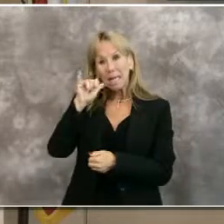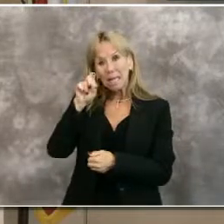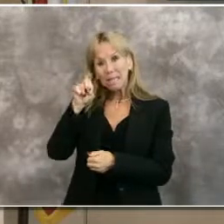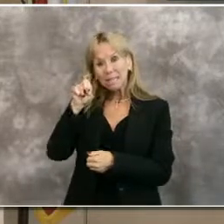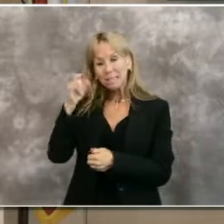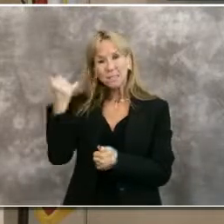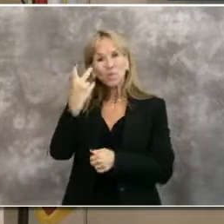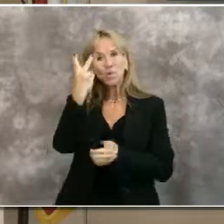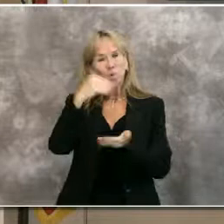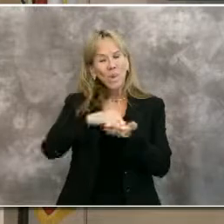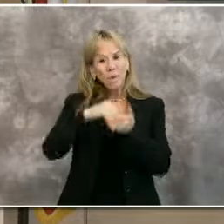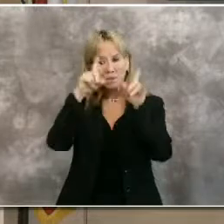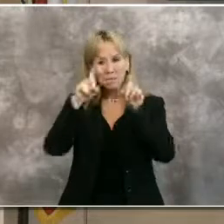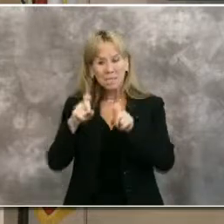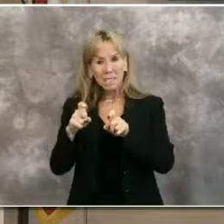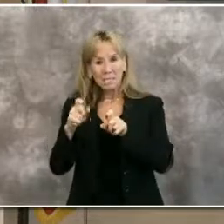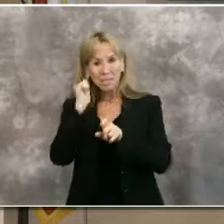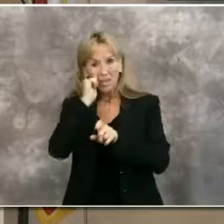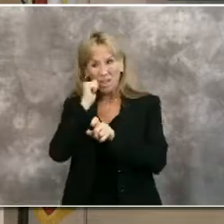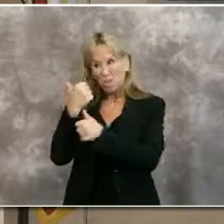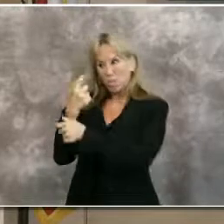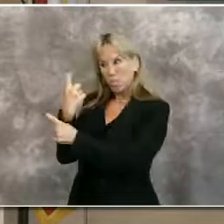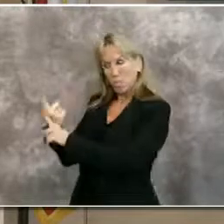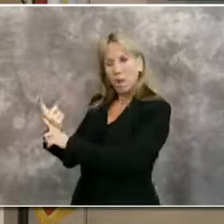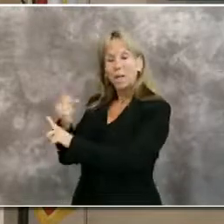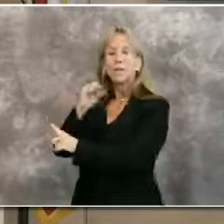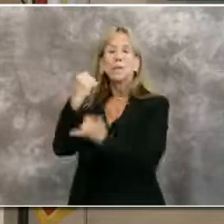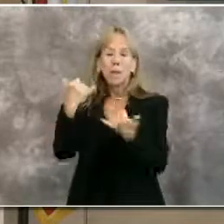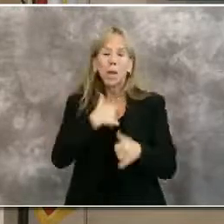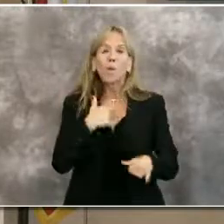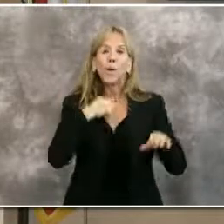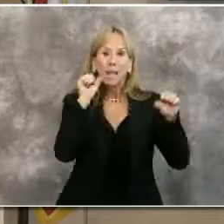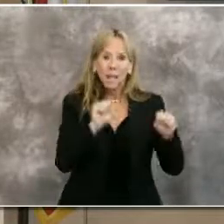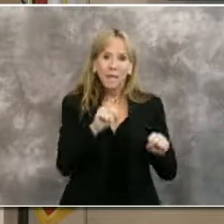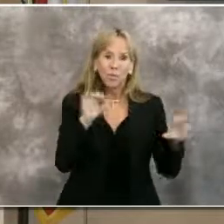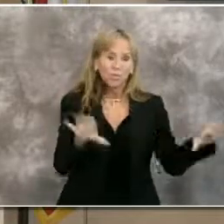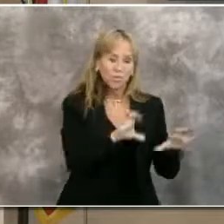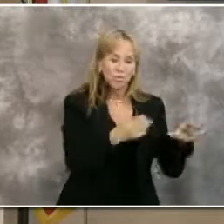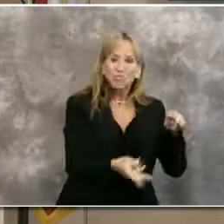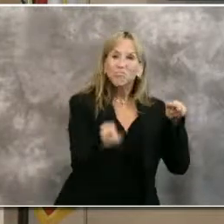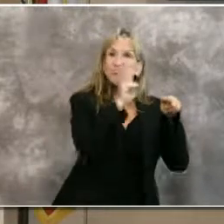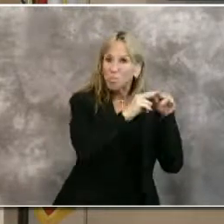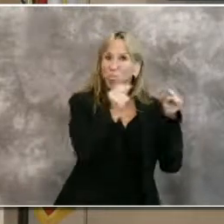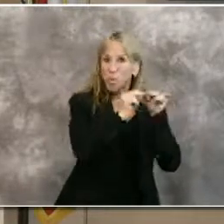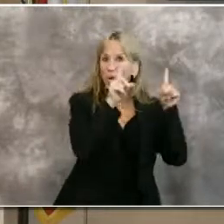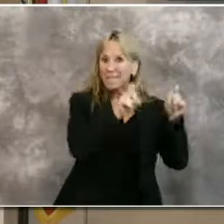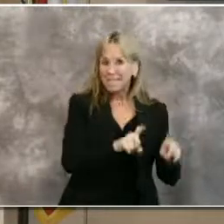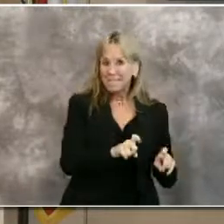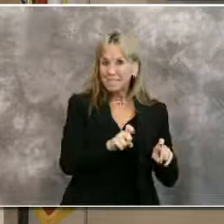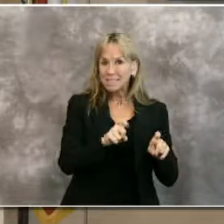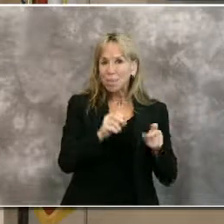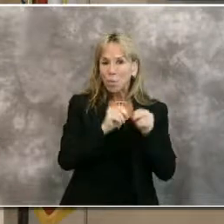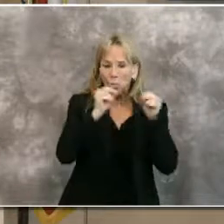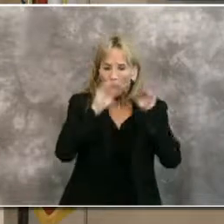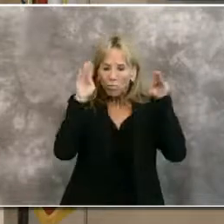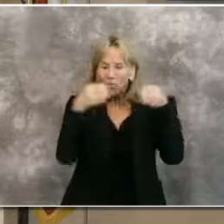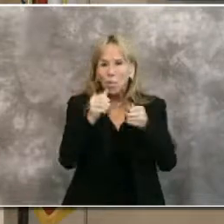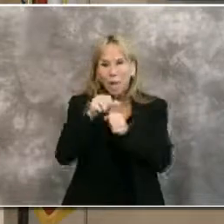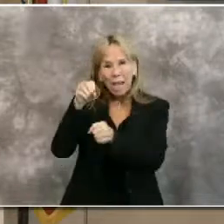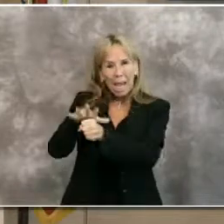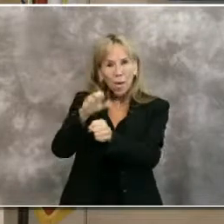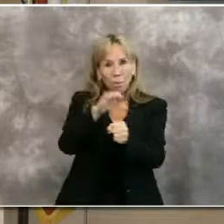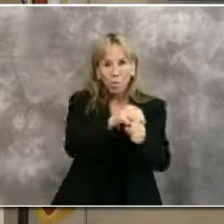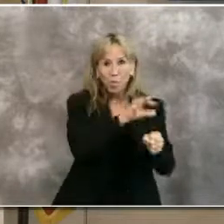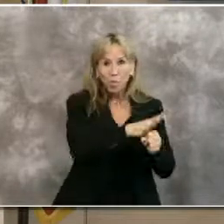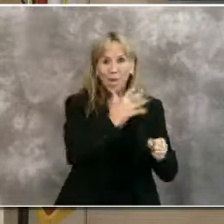day is actually going to allow us to possibly do the same and if not more testing. I was mentioning the outbreaks. Those are more